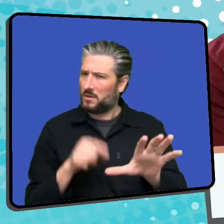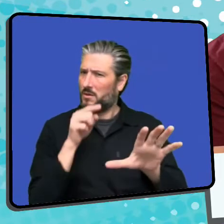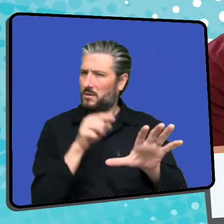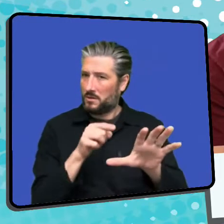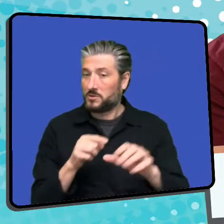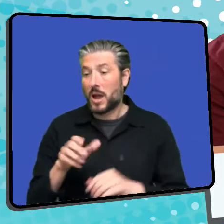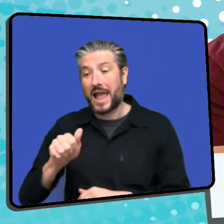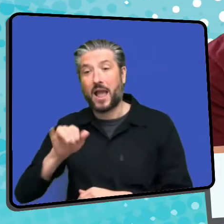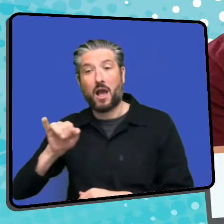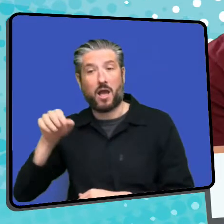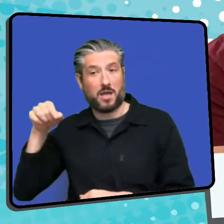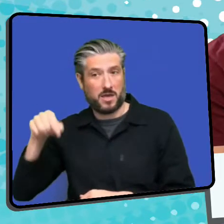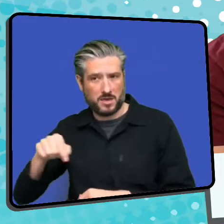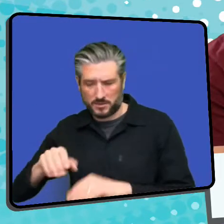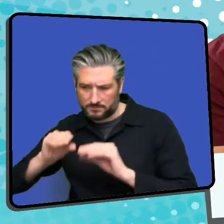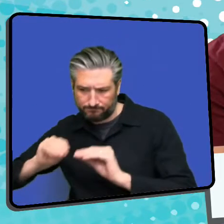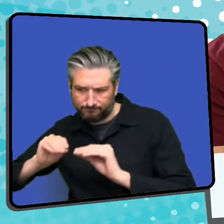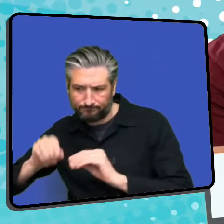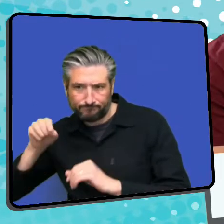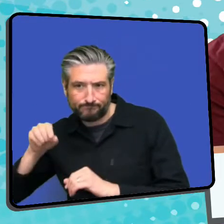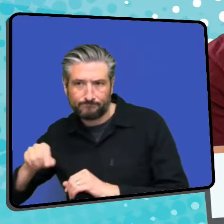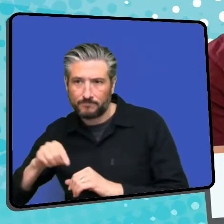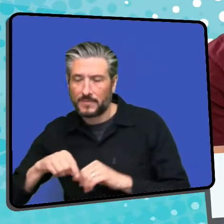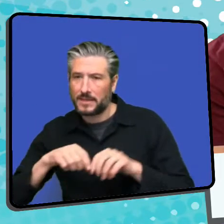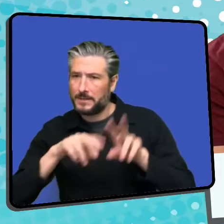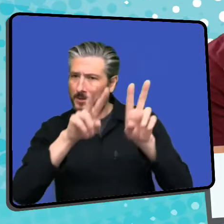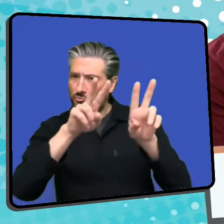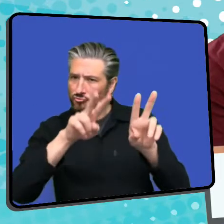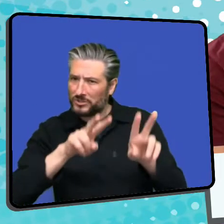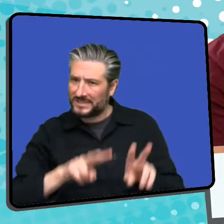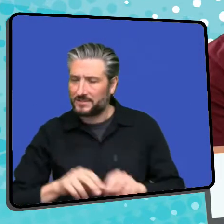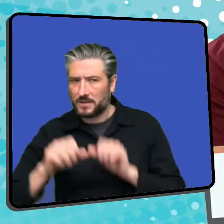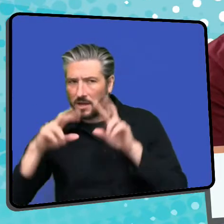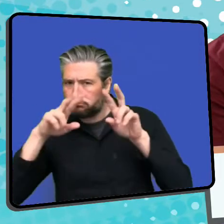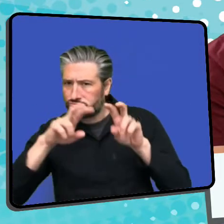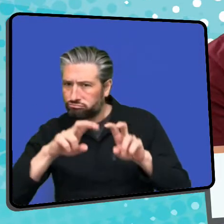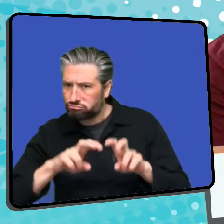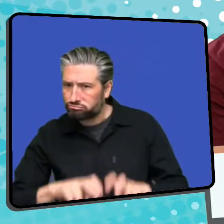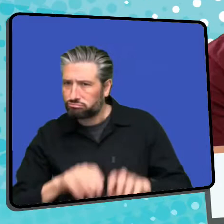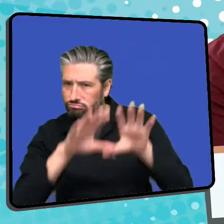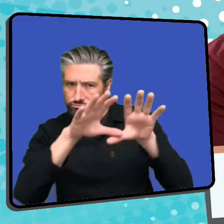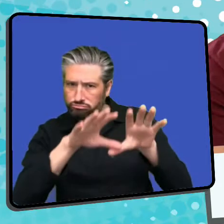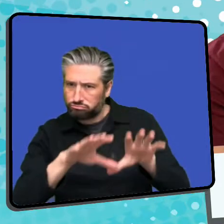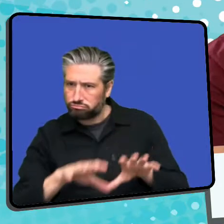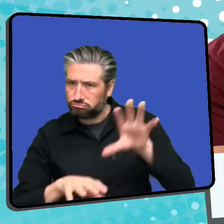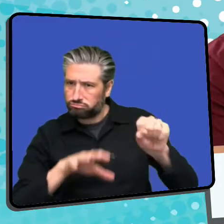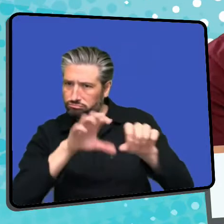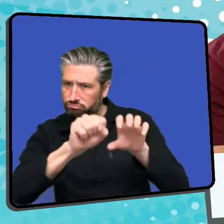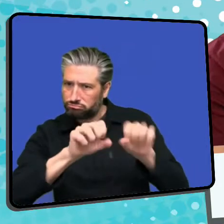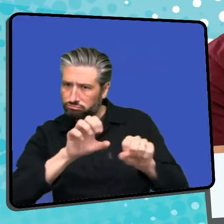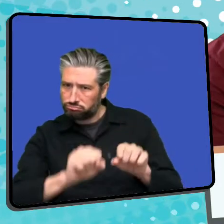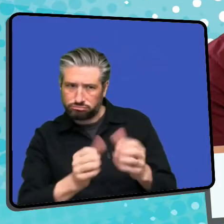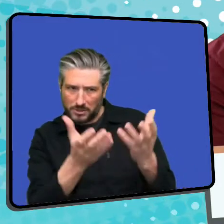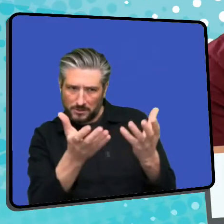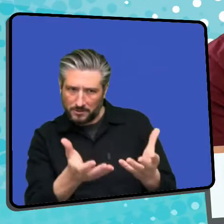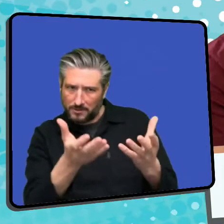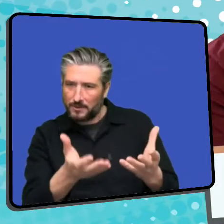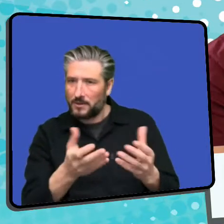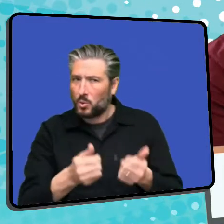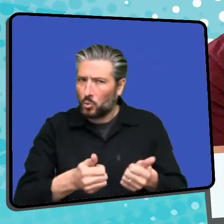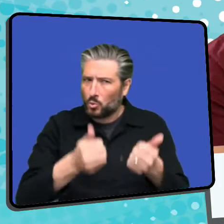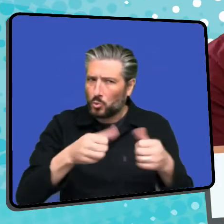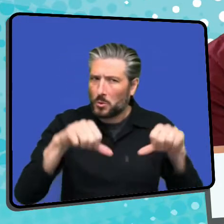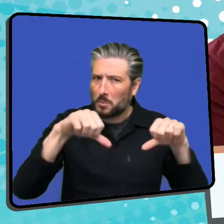the project was by analyzing the fake reviews, especially fake reviews titles, just to have to get acquainted with